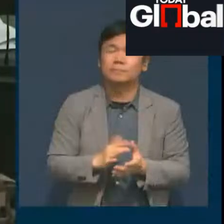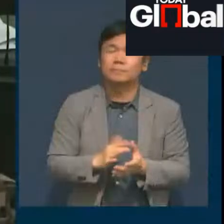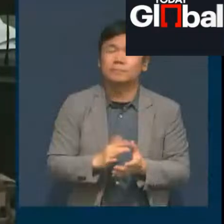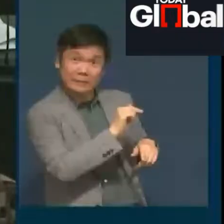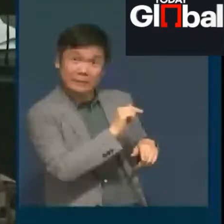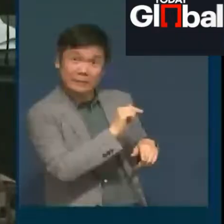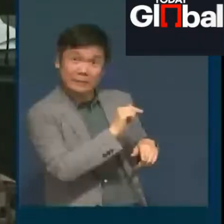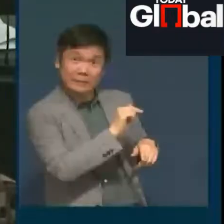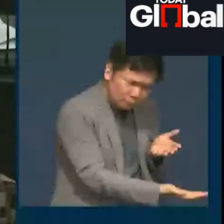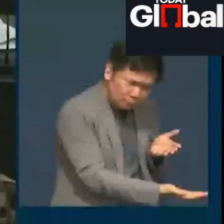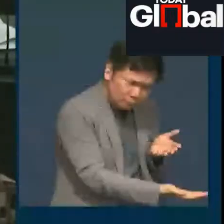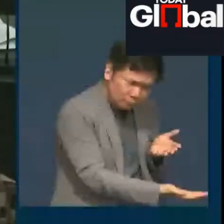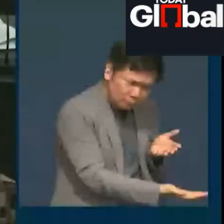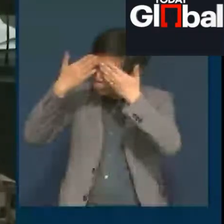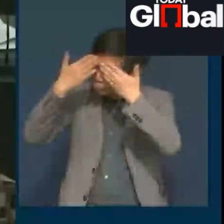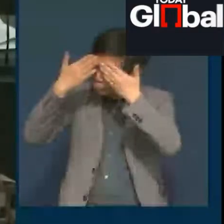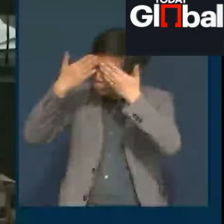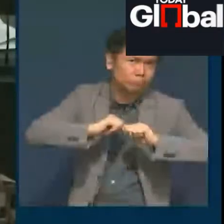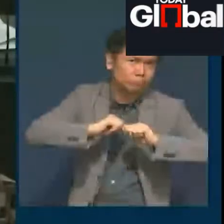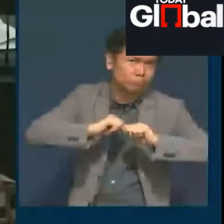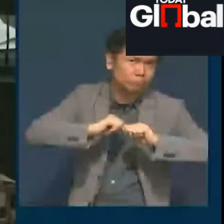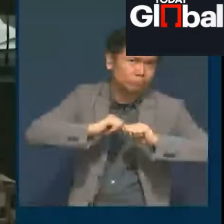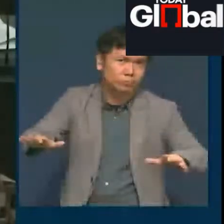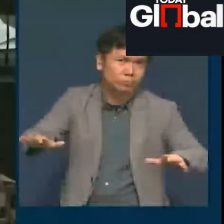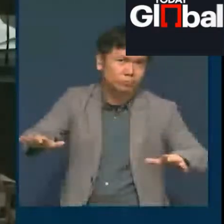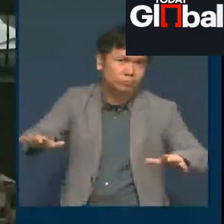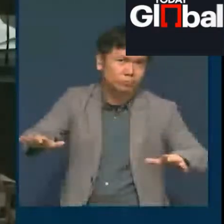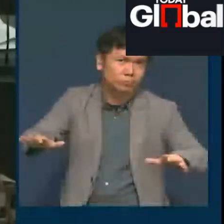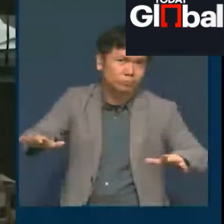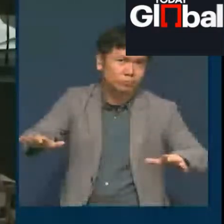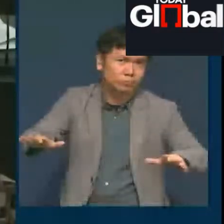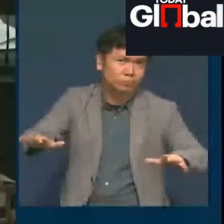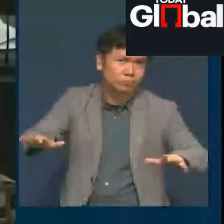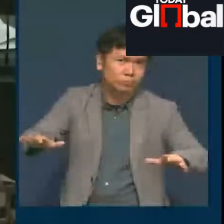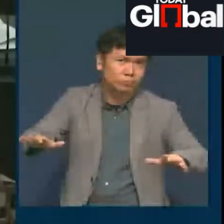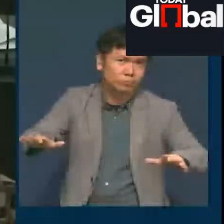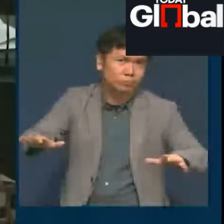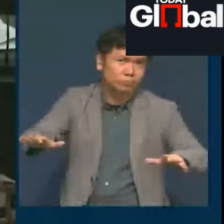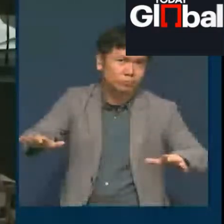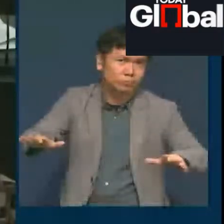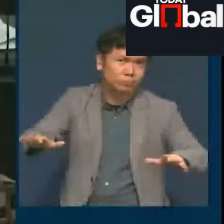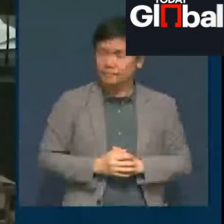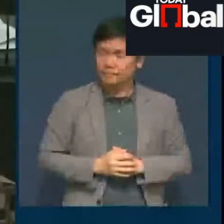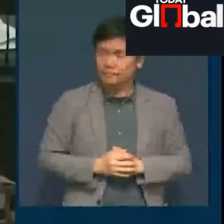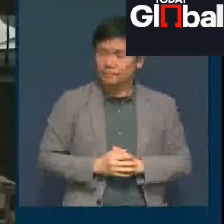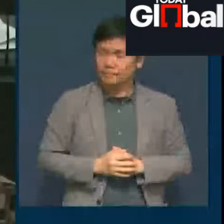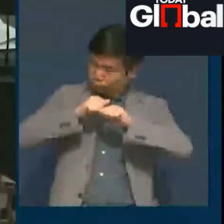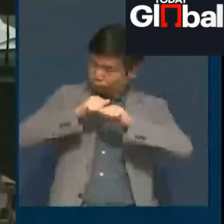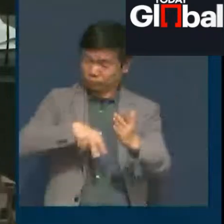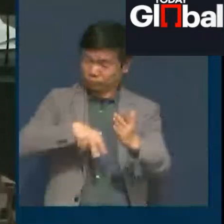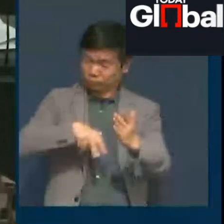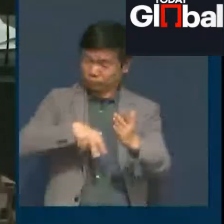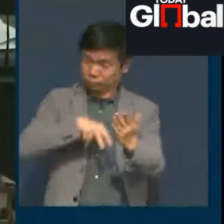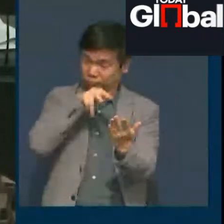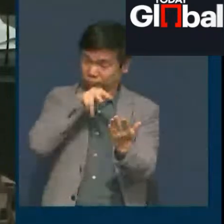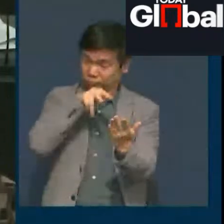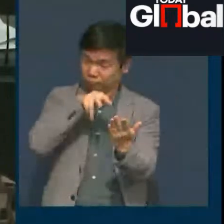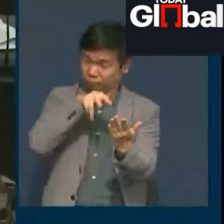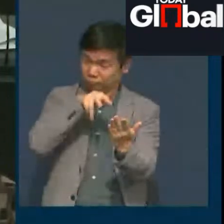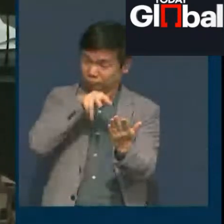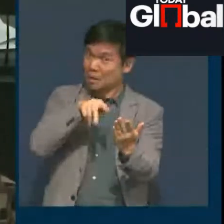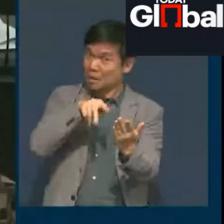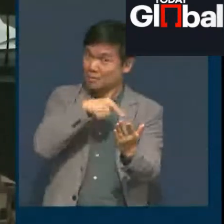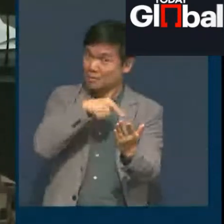Has the content of such campaigns in favor of persons with psychosocial disabilities